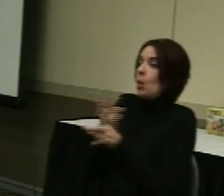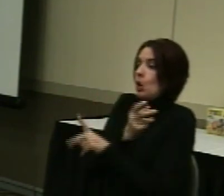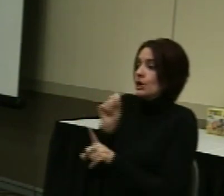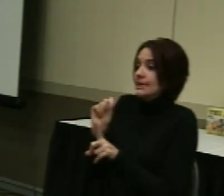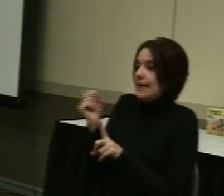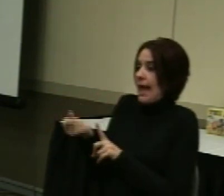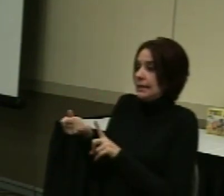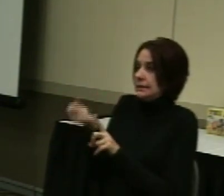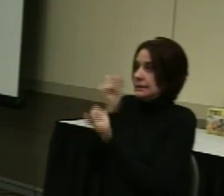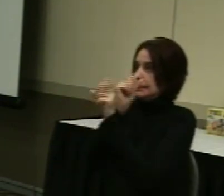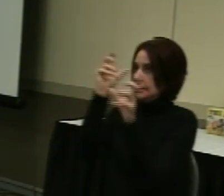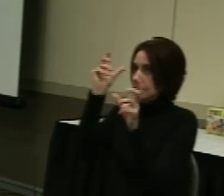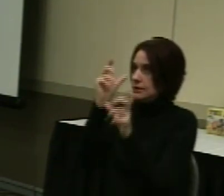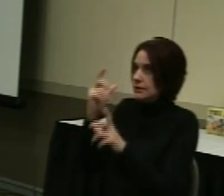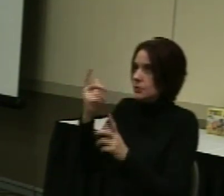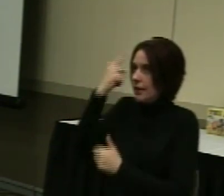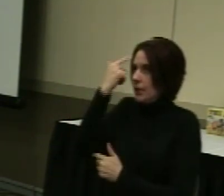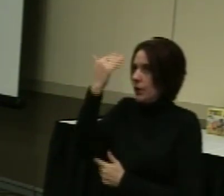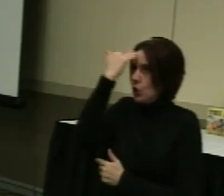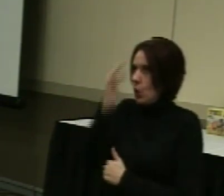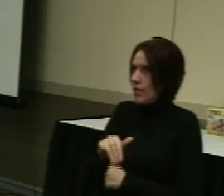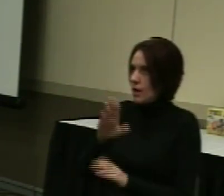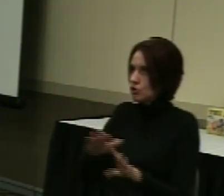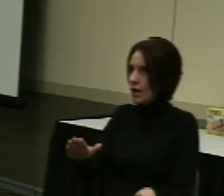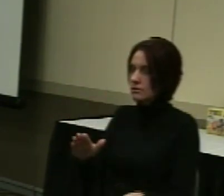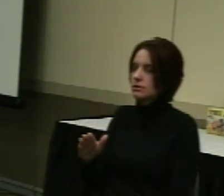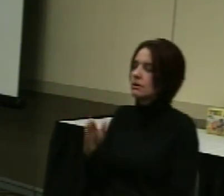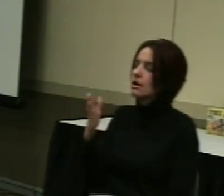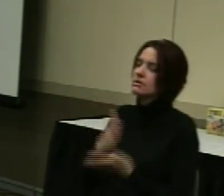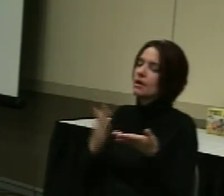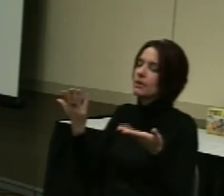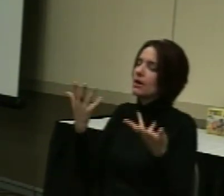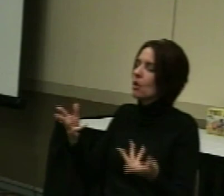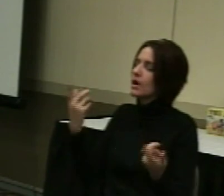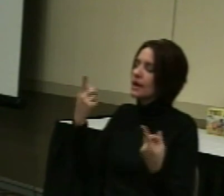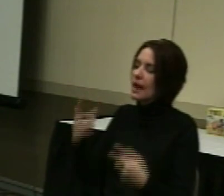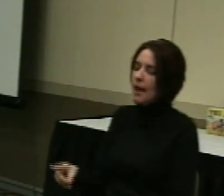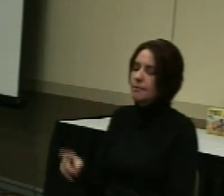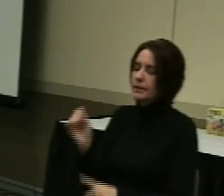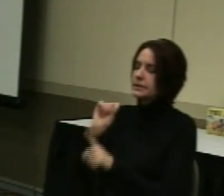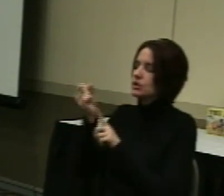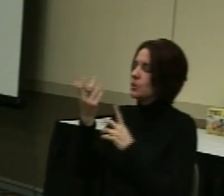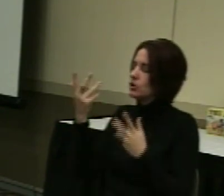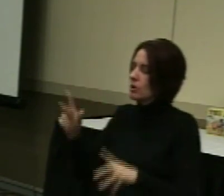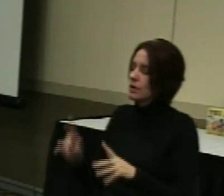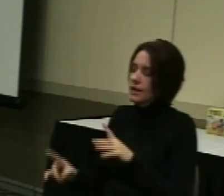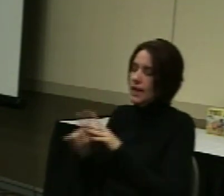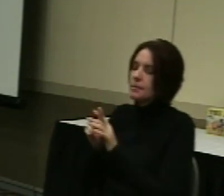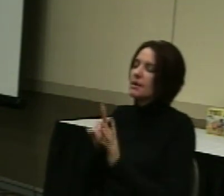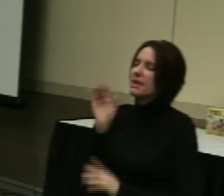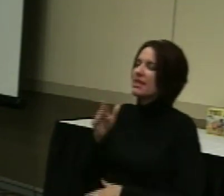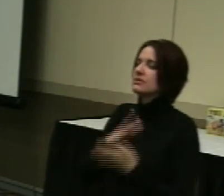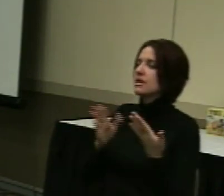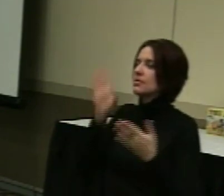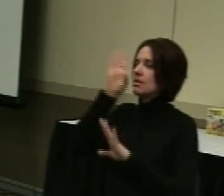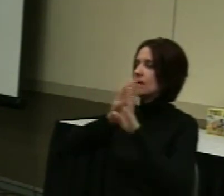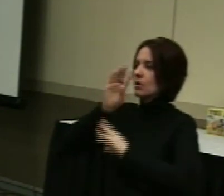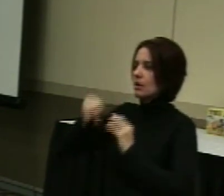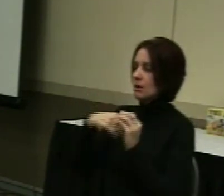child. Maybe an incident occurred. Something or other happened. This is something to worry about here. If